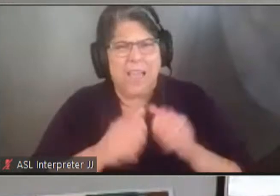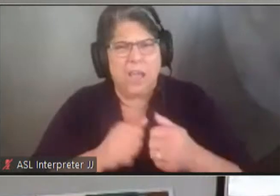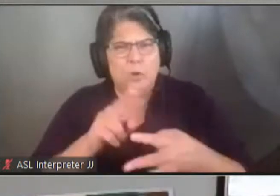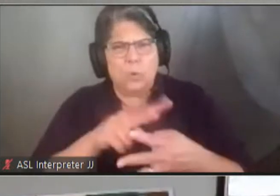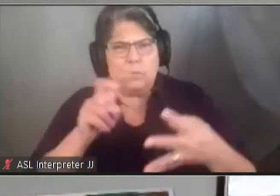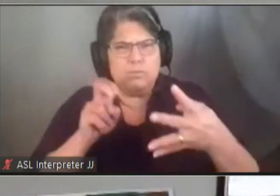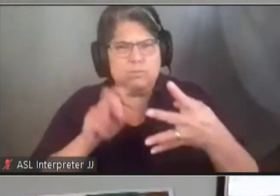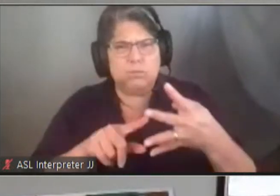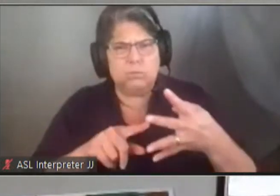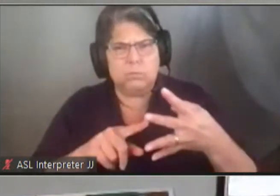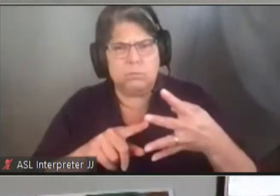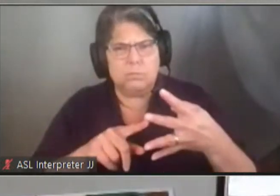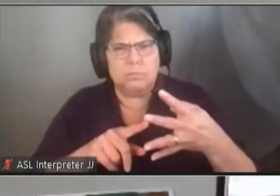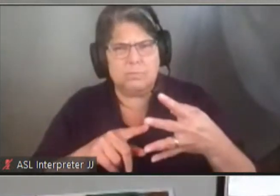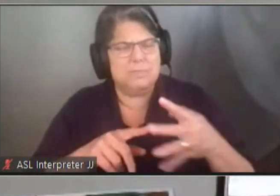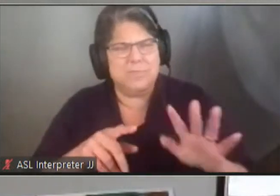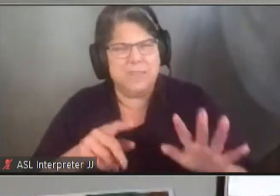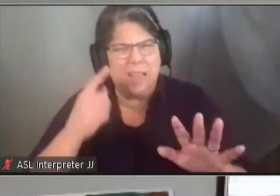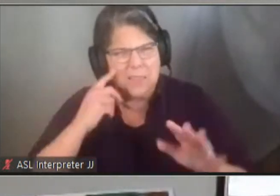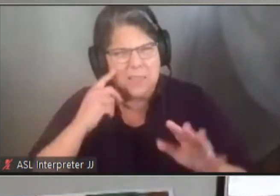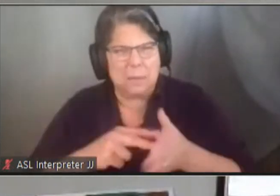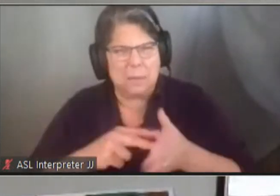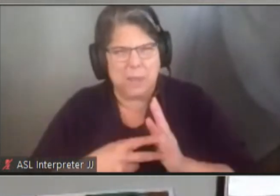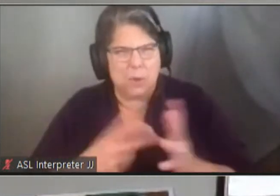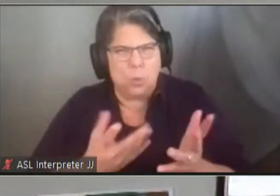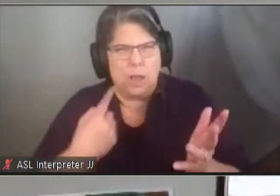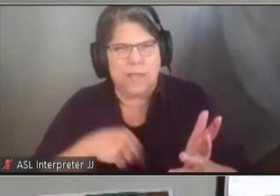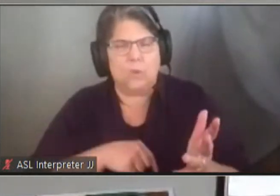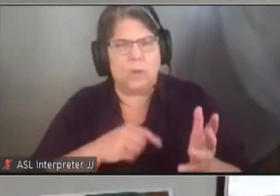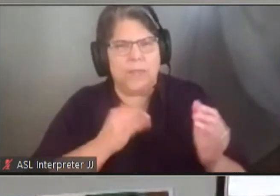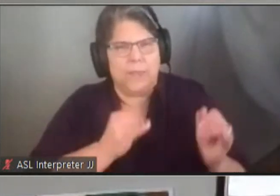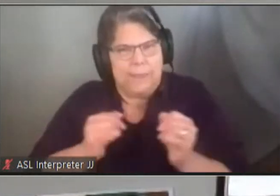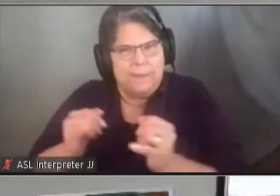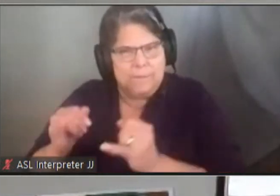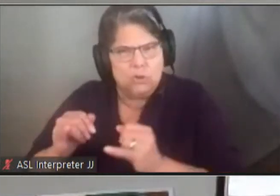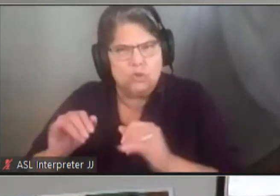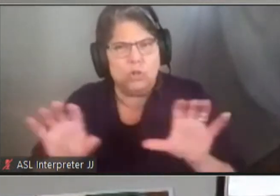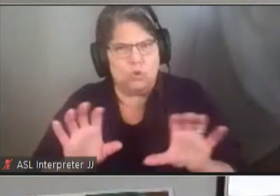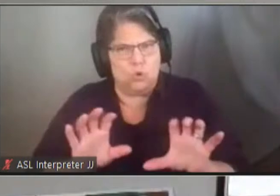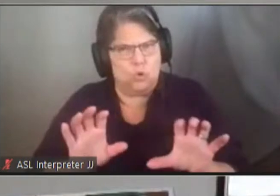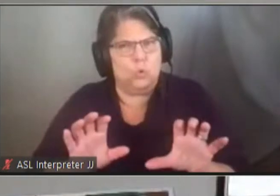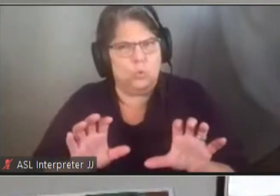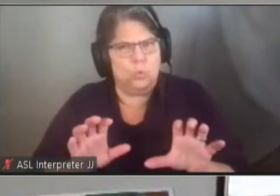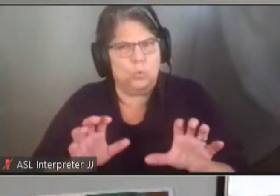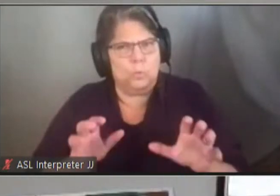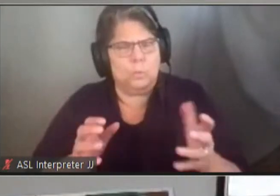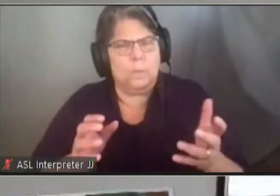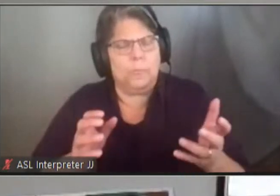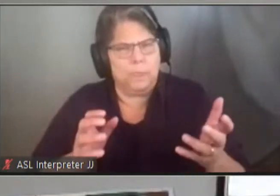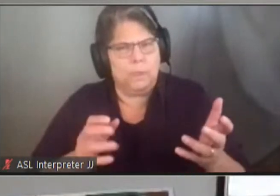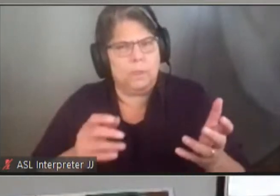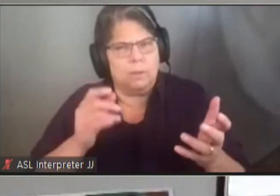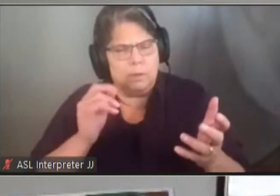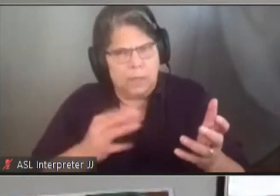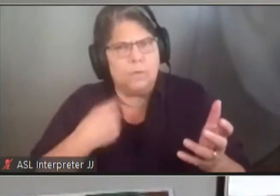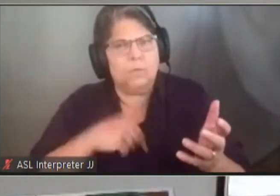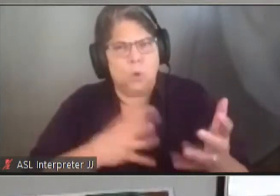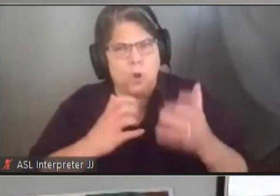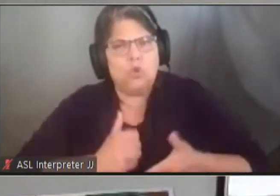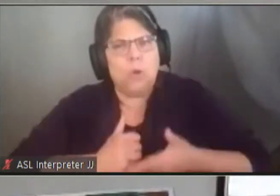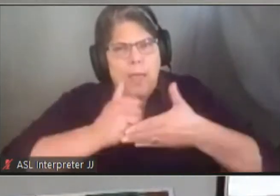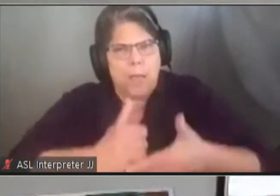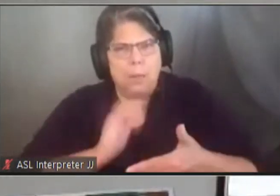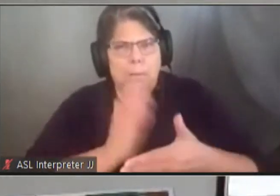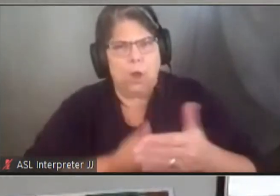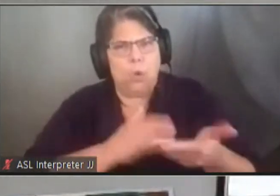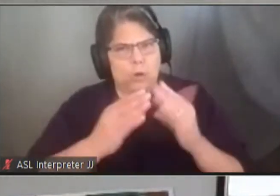I think that they mean, what can we personally do? What can we personally take responsibility for if we want to help our